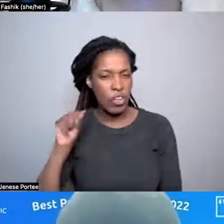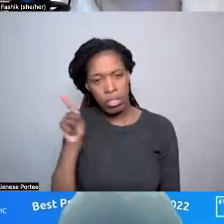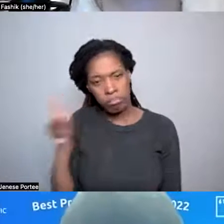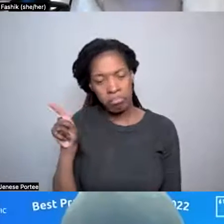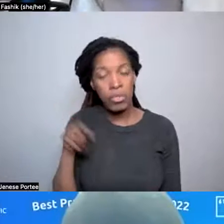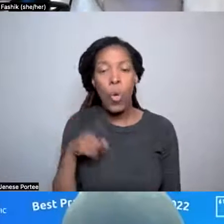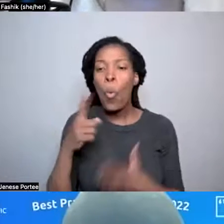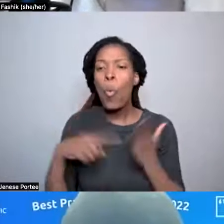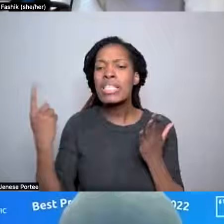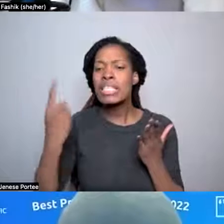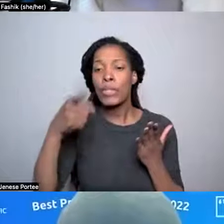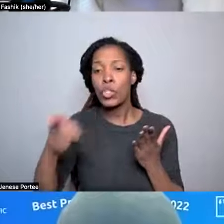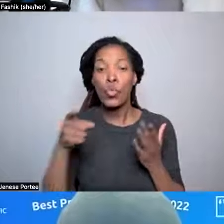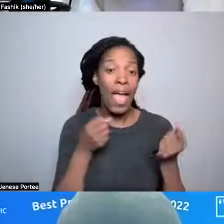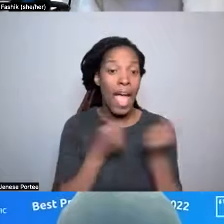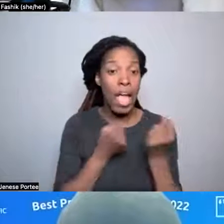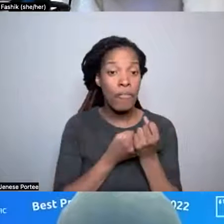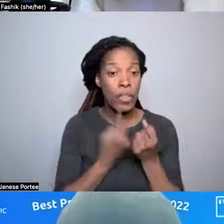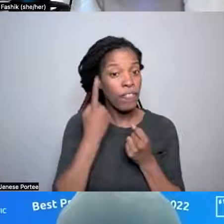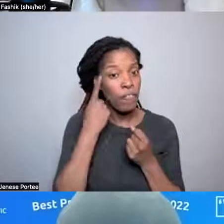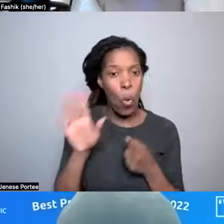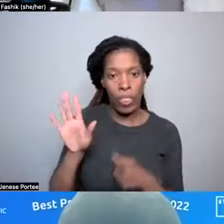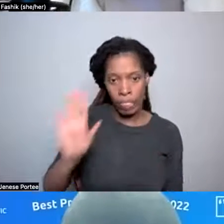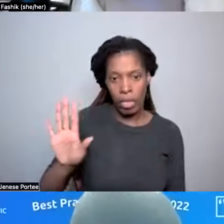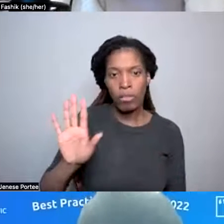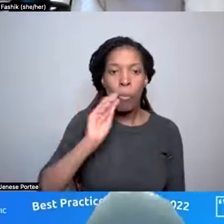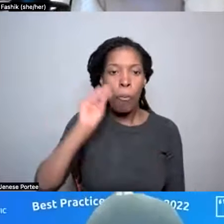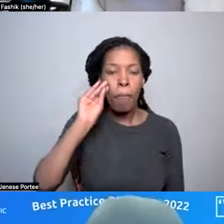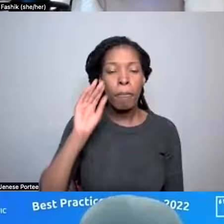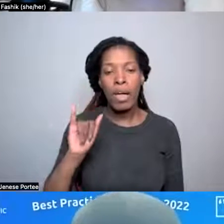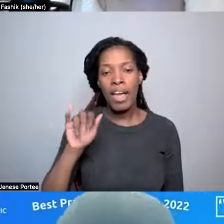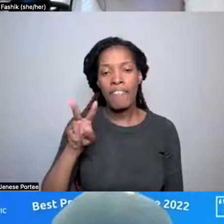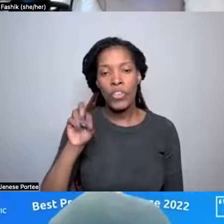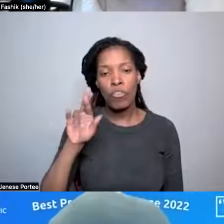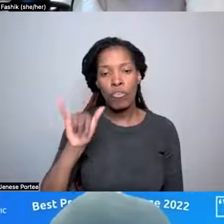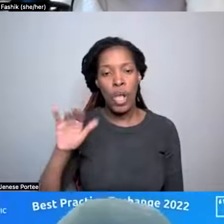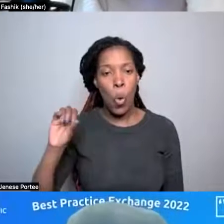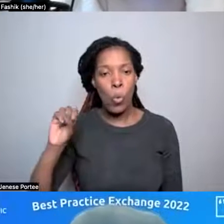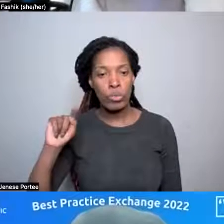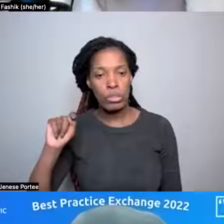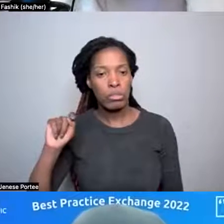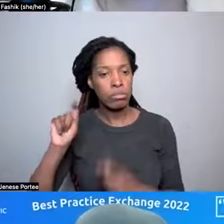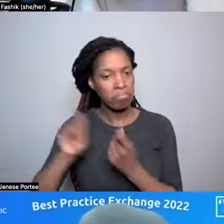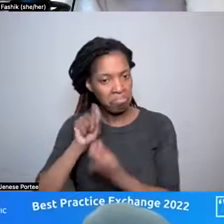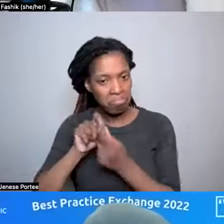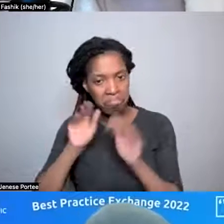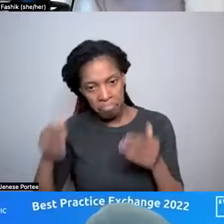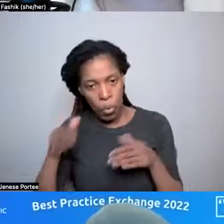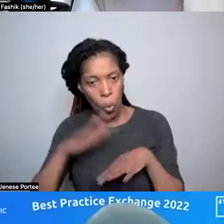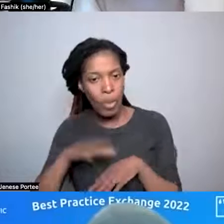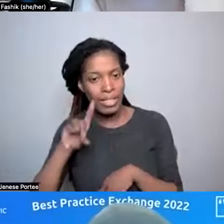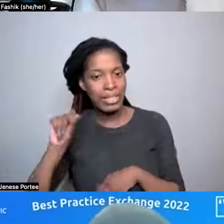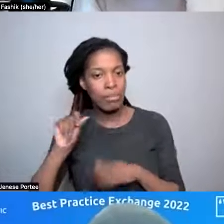advocating for in the Ivory Coast when it comes to disability rights that other